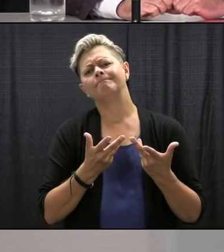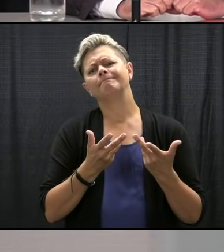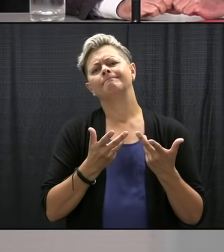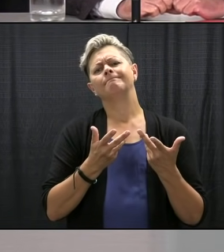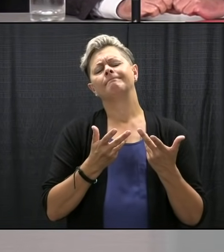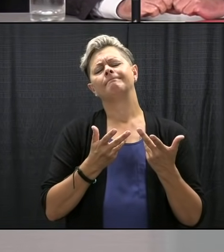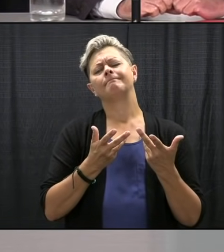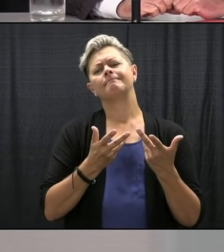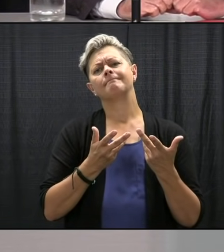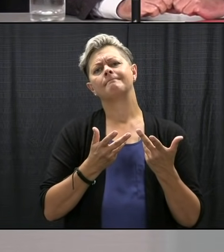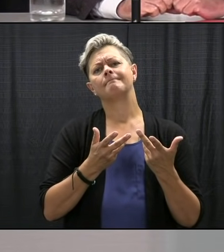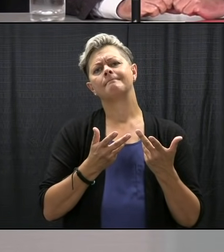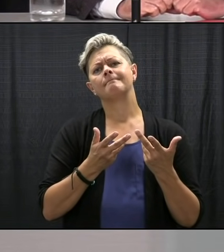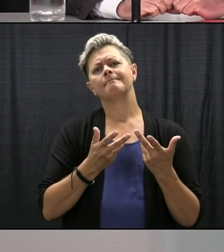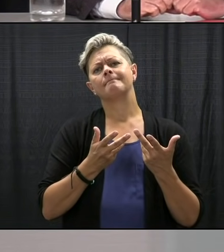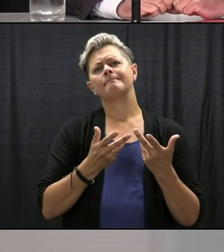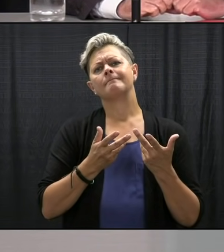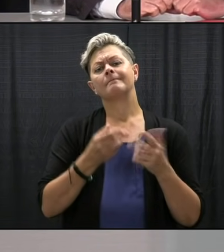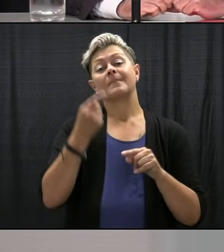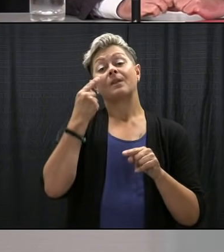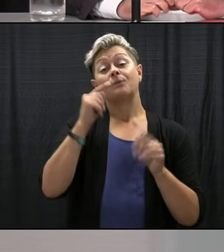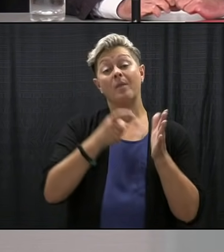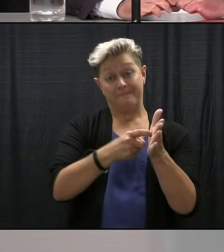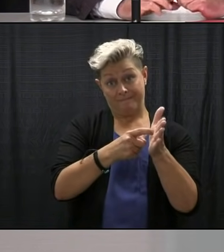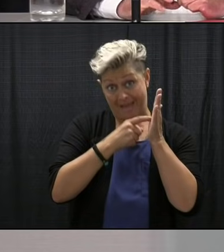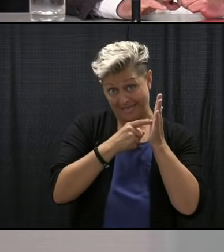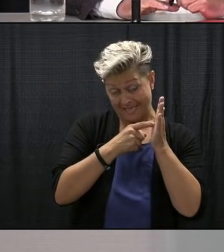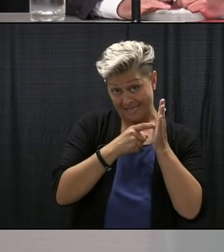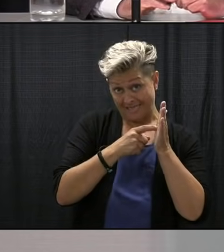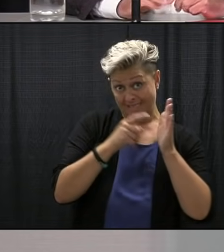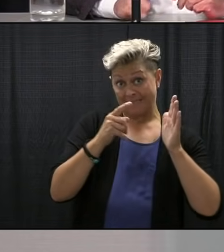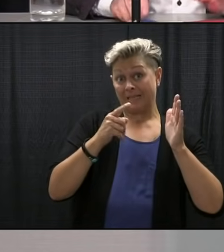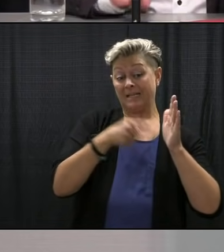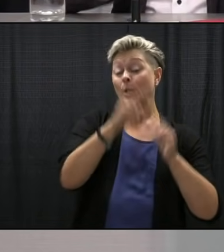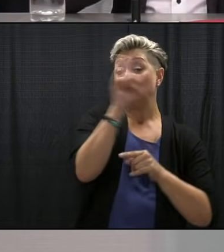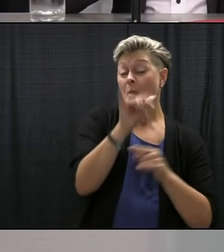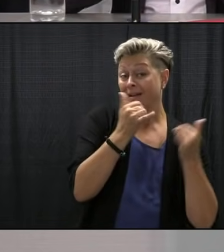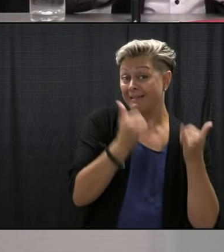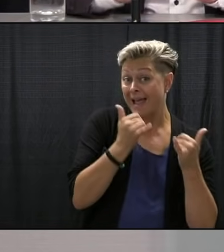dropped, how do you think that's going, and do you foresee any changes?